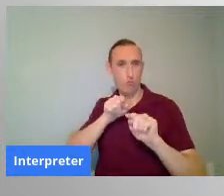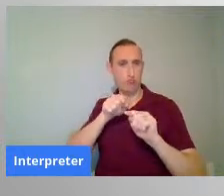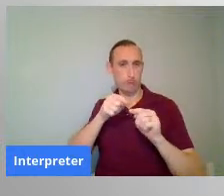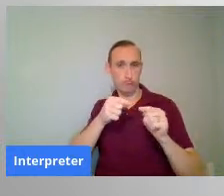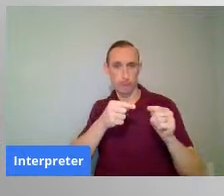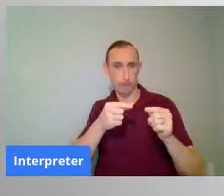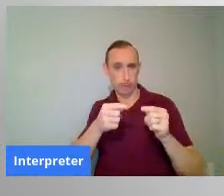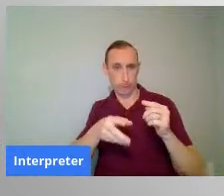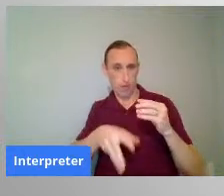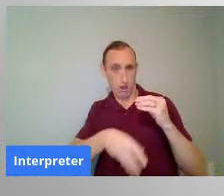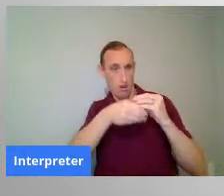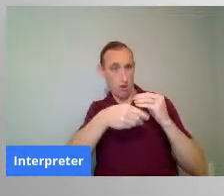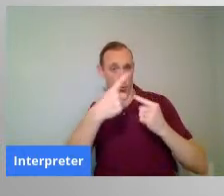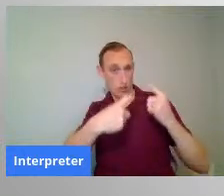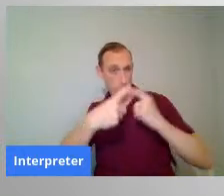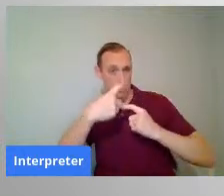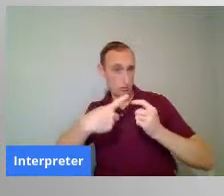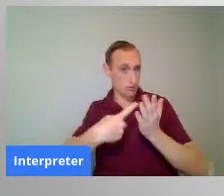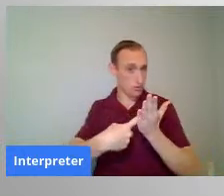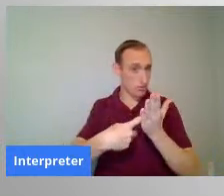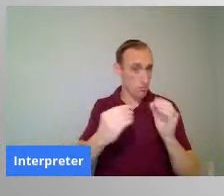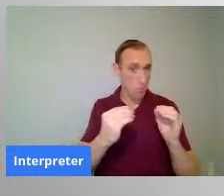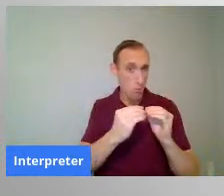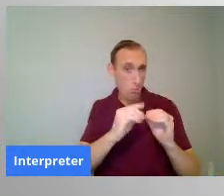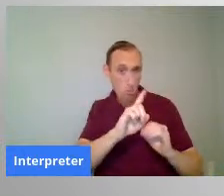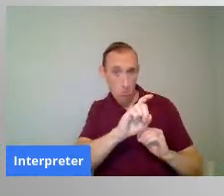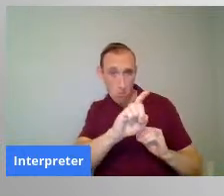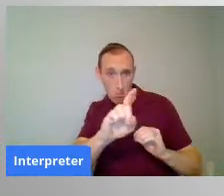Any follow-up questions or discussion?